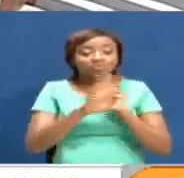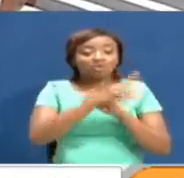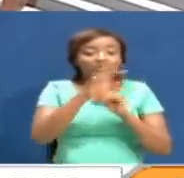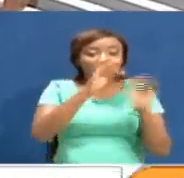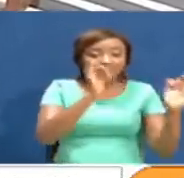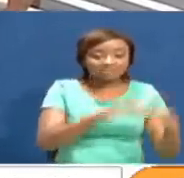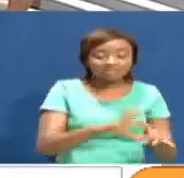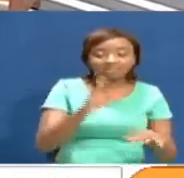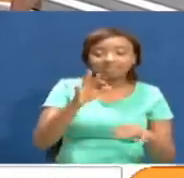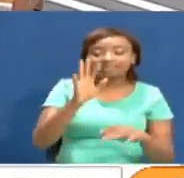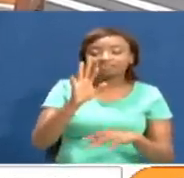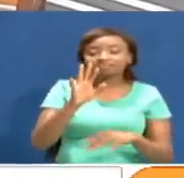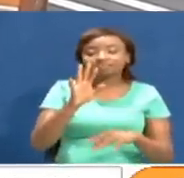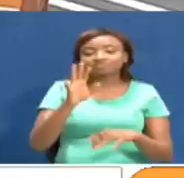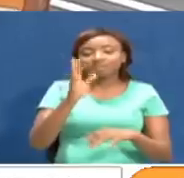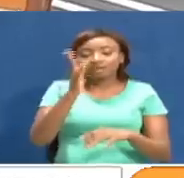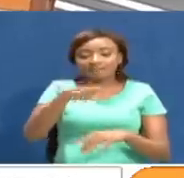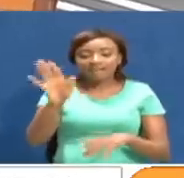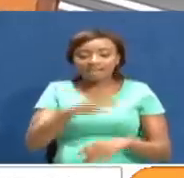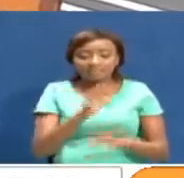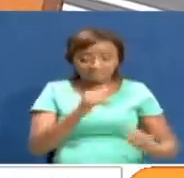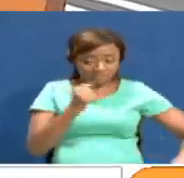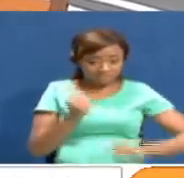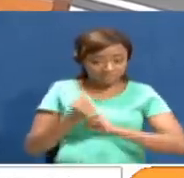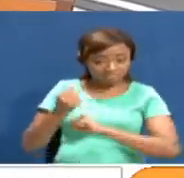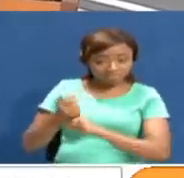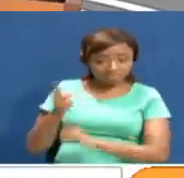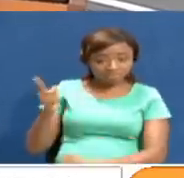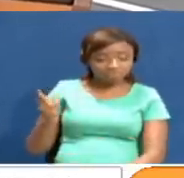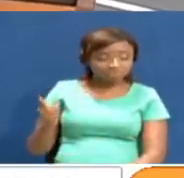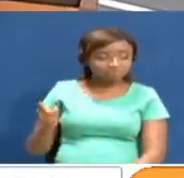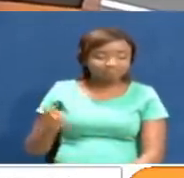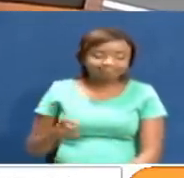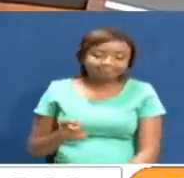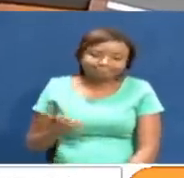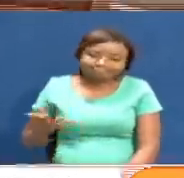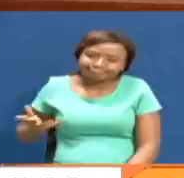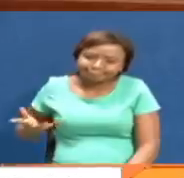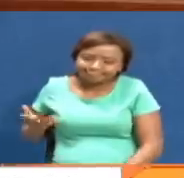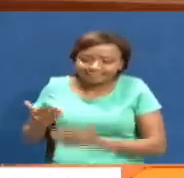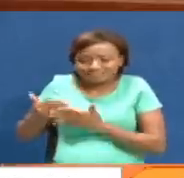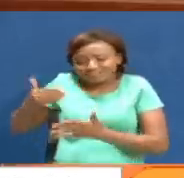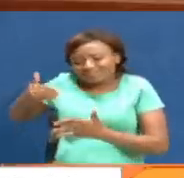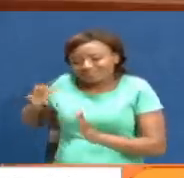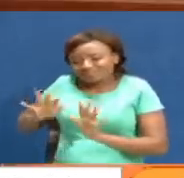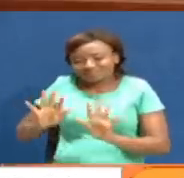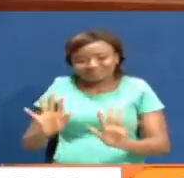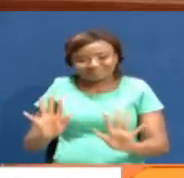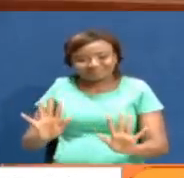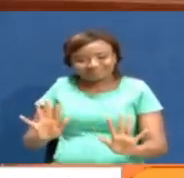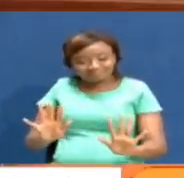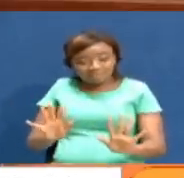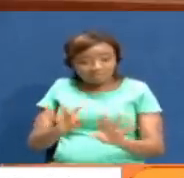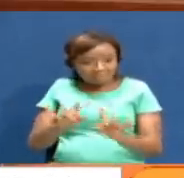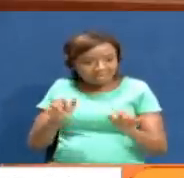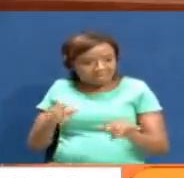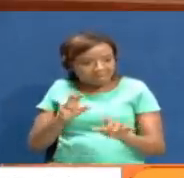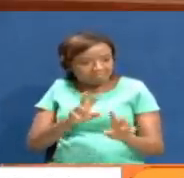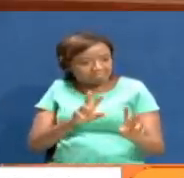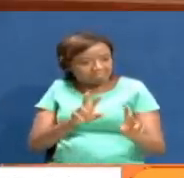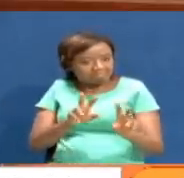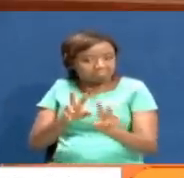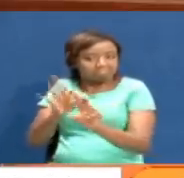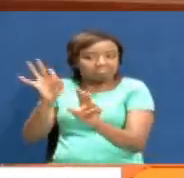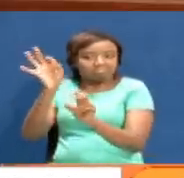government, are they supportive? Are they giving you that support that you need? Well, initially they had their own doubts, but now they've seen